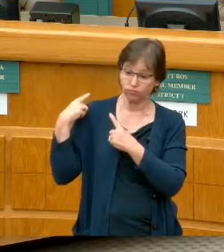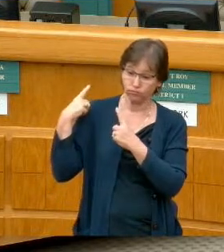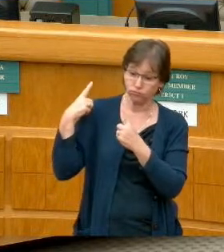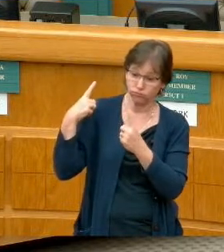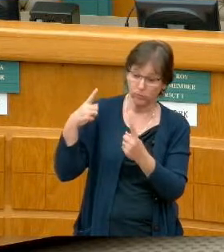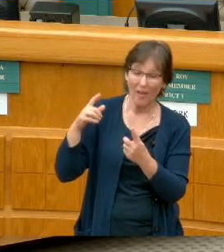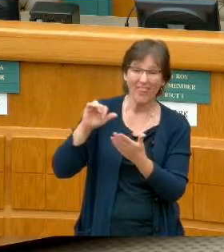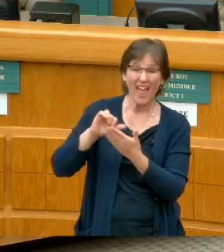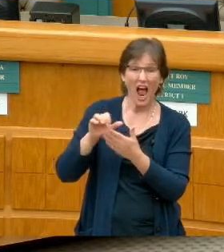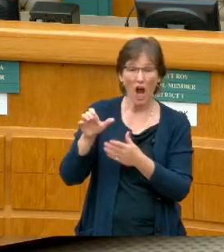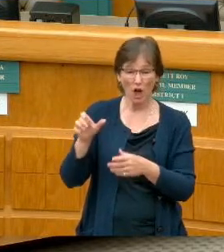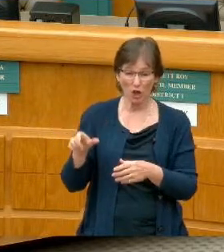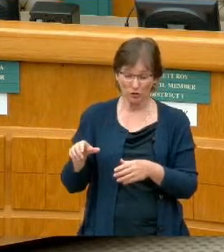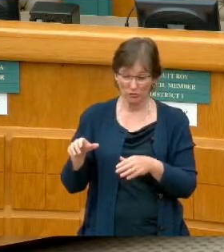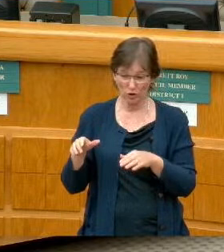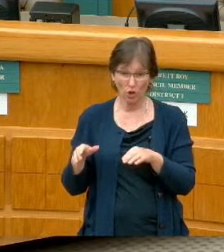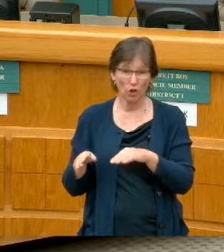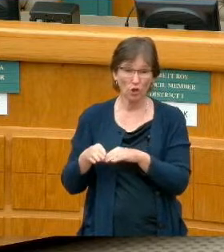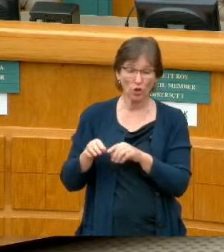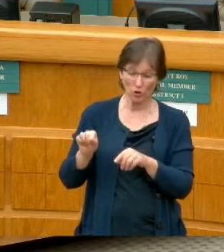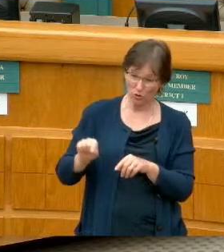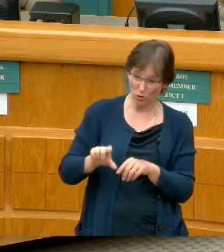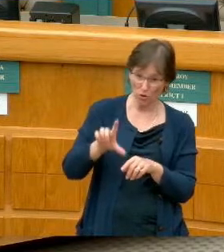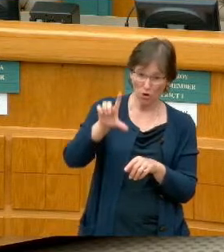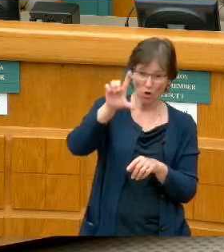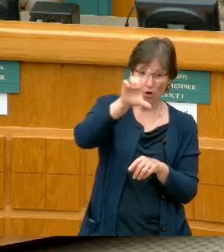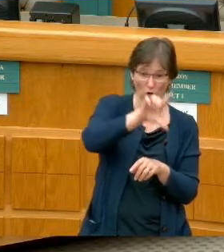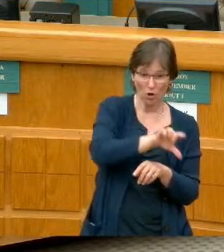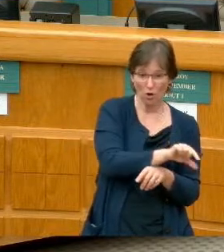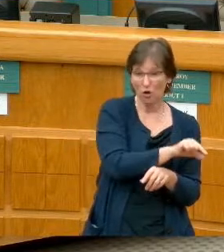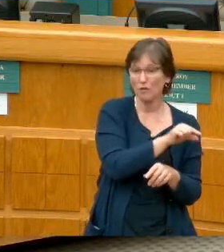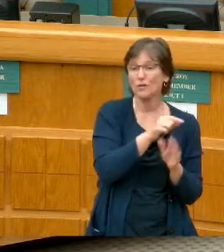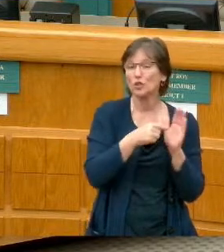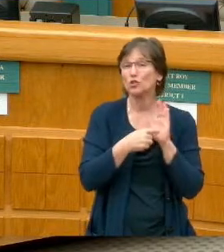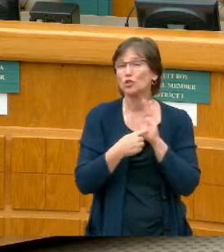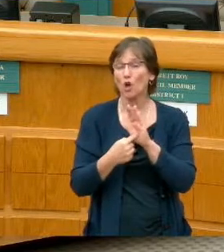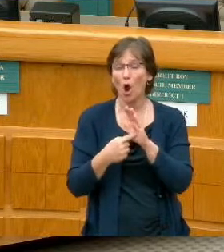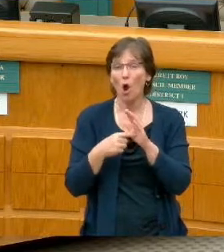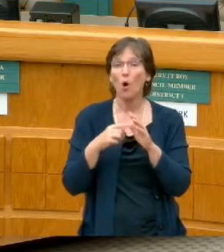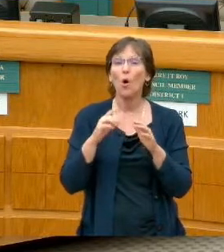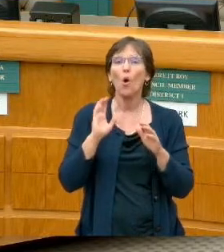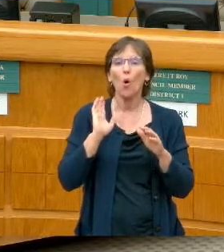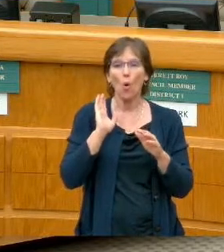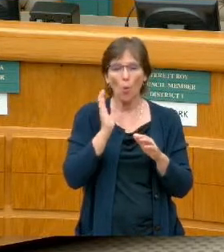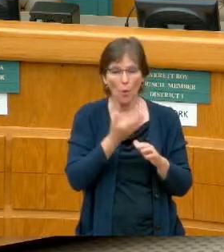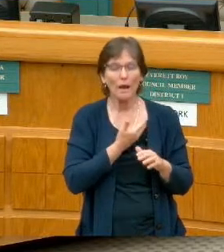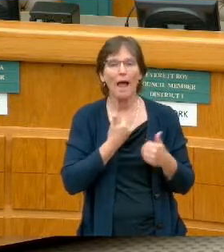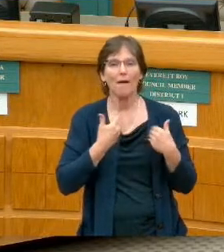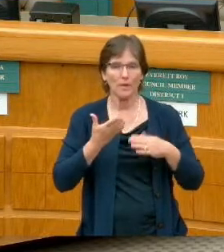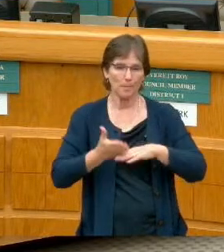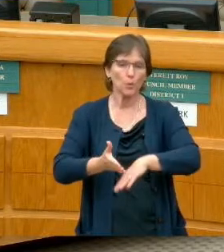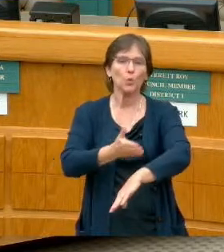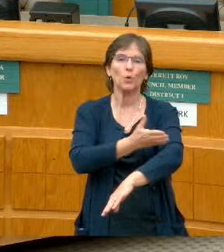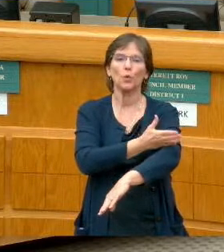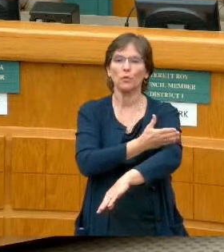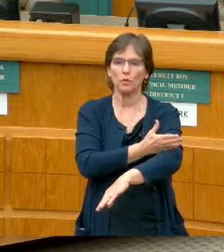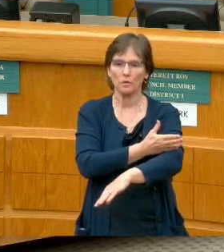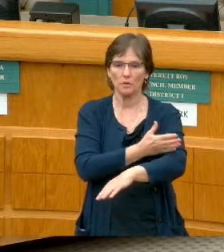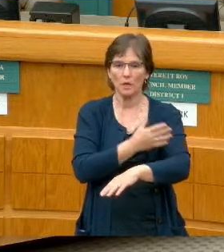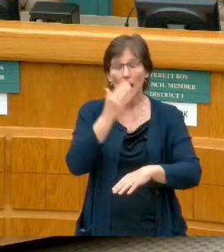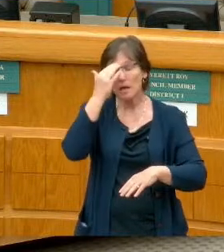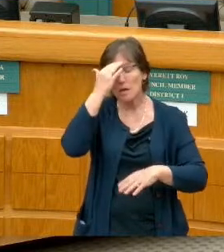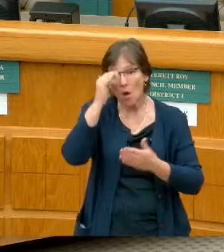down. But curves, like roller coasters, can go back up as well. And that's why I want to